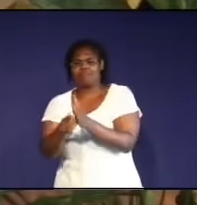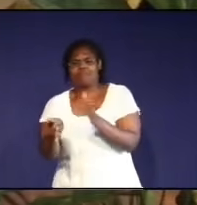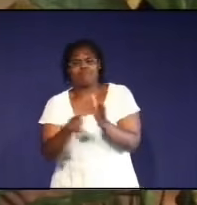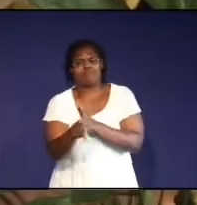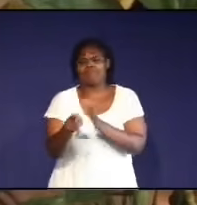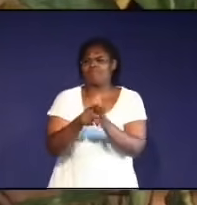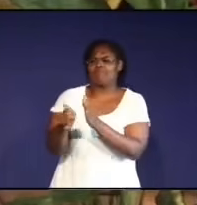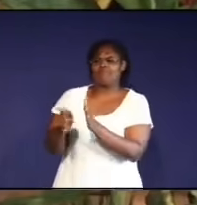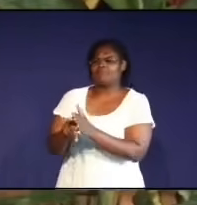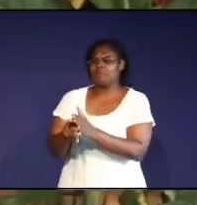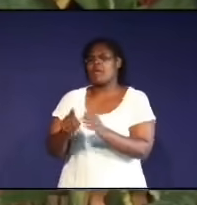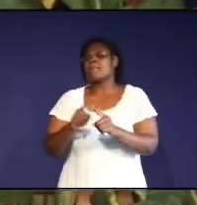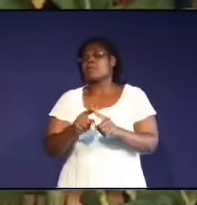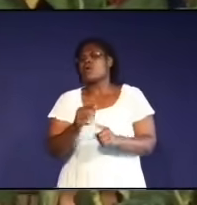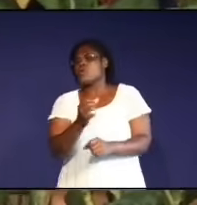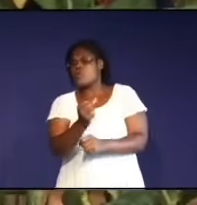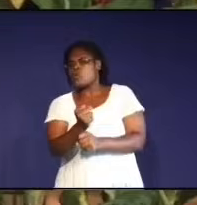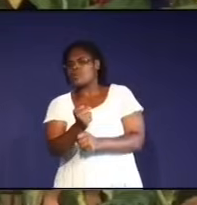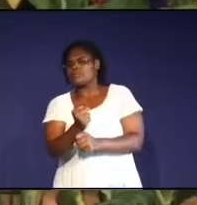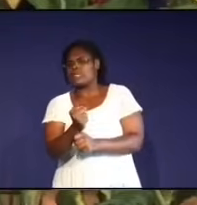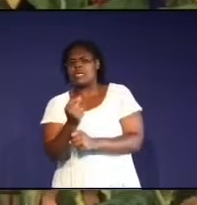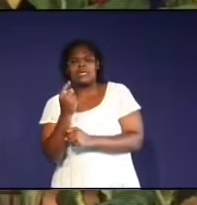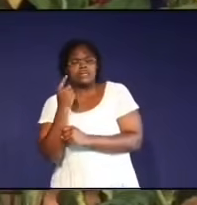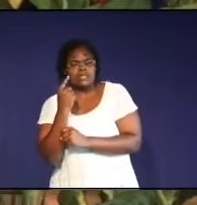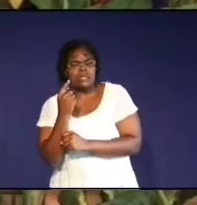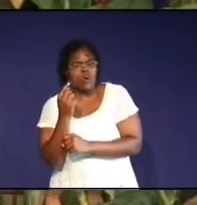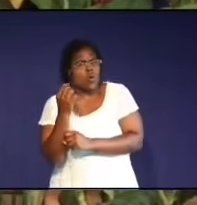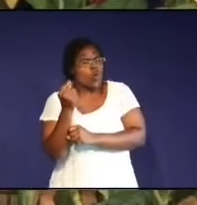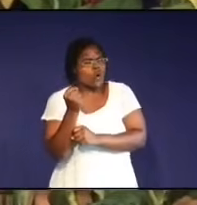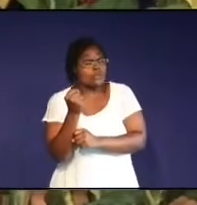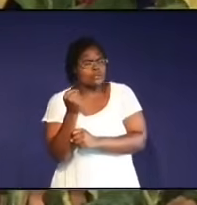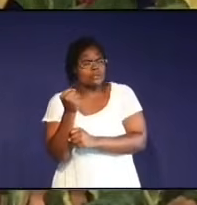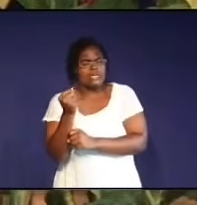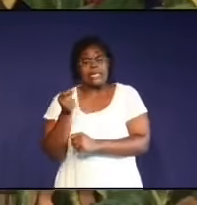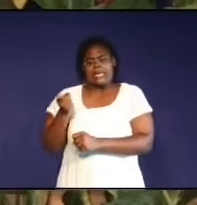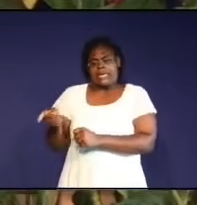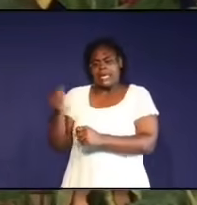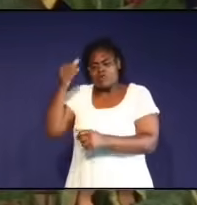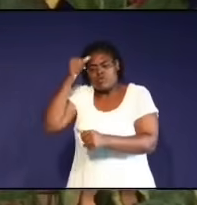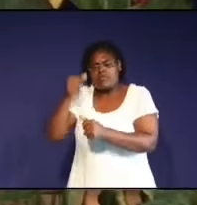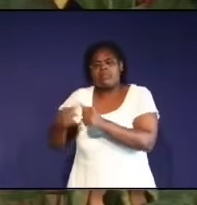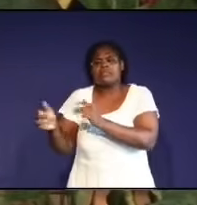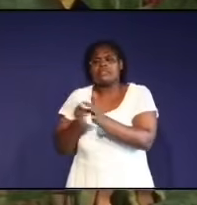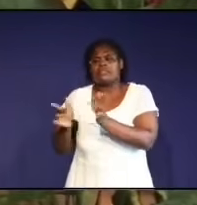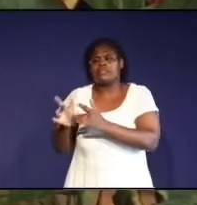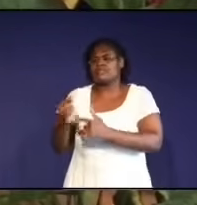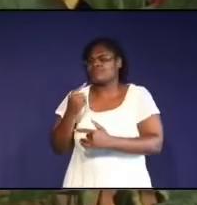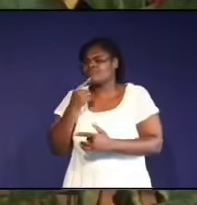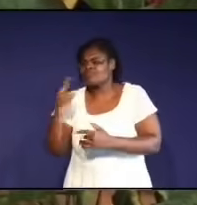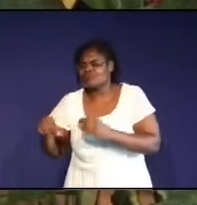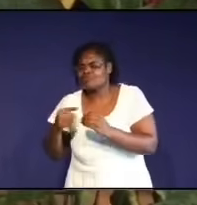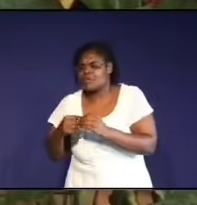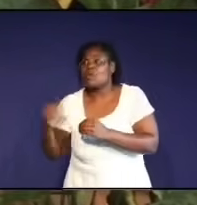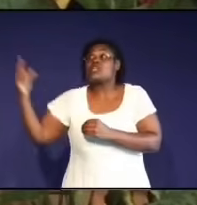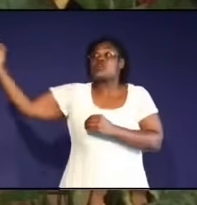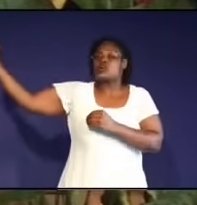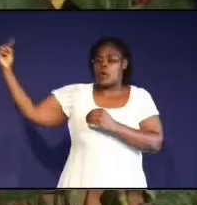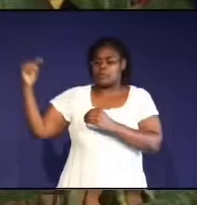men. But there's something here that jolts his mind. He remembered that Jesus talks about when he comes